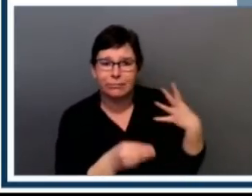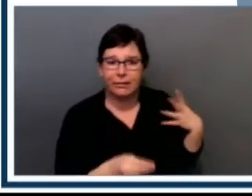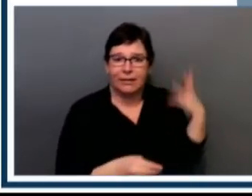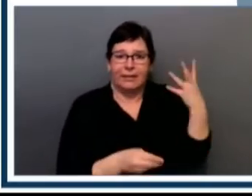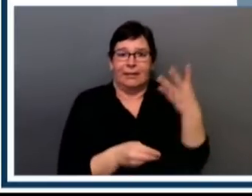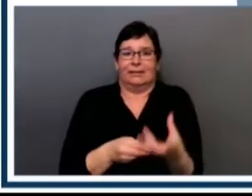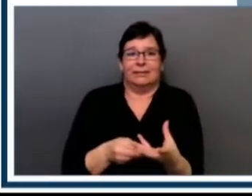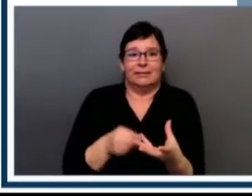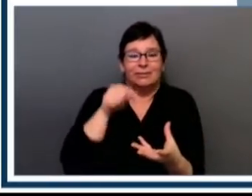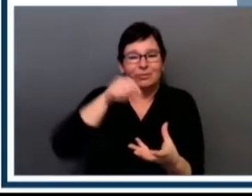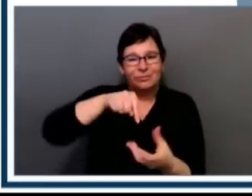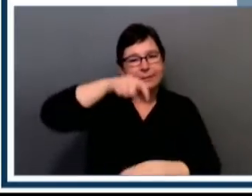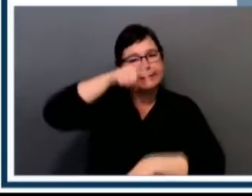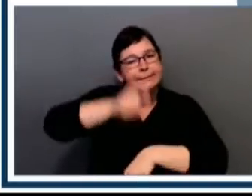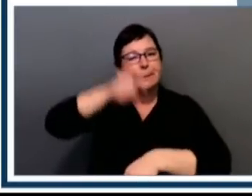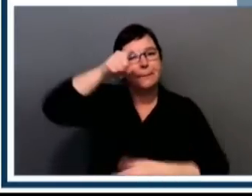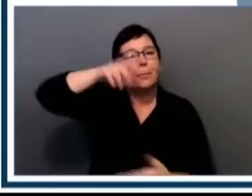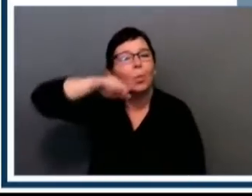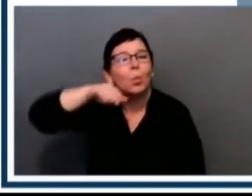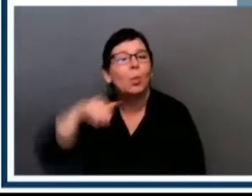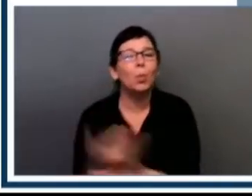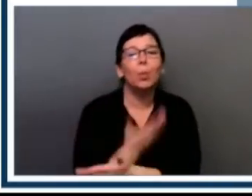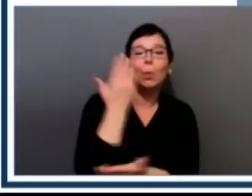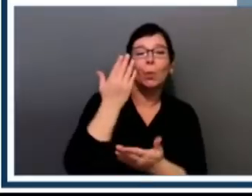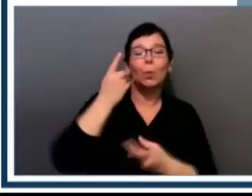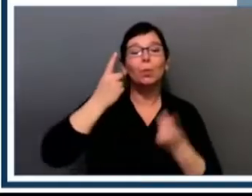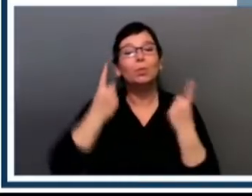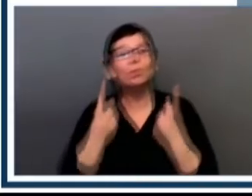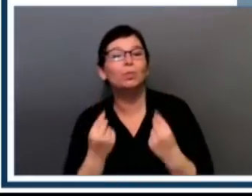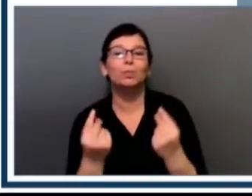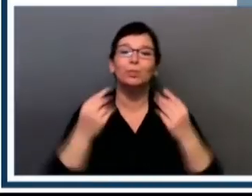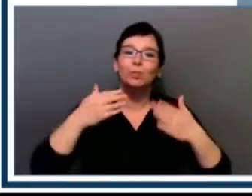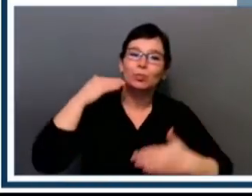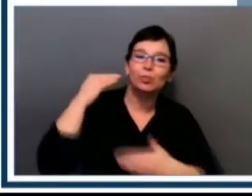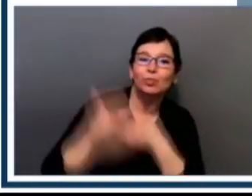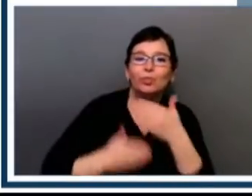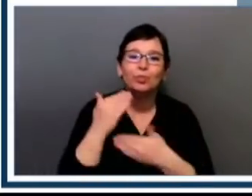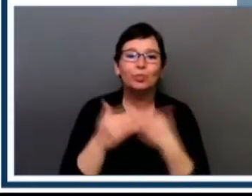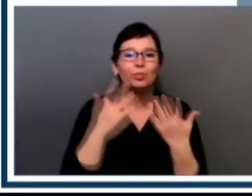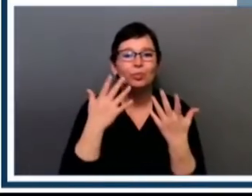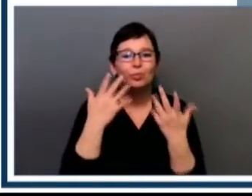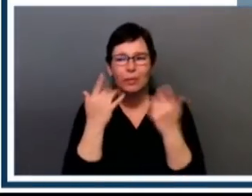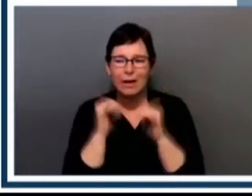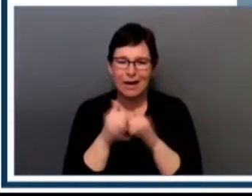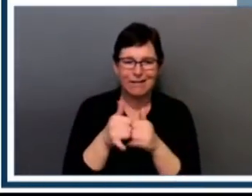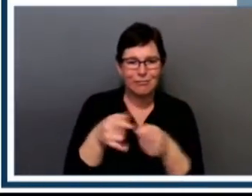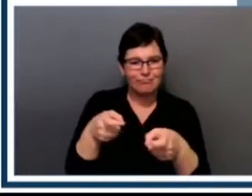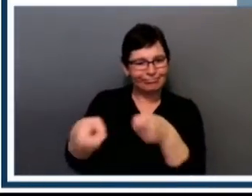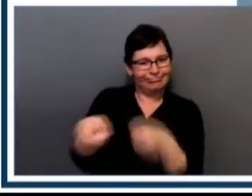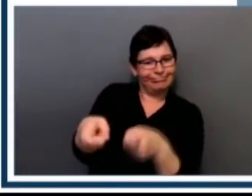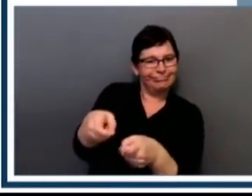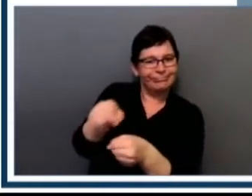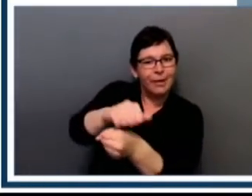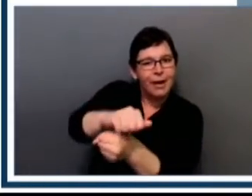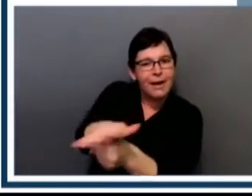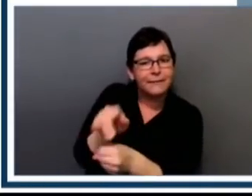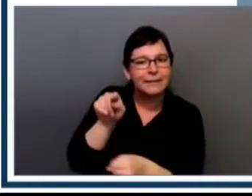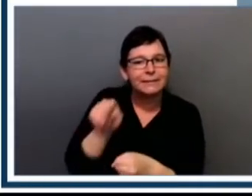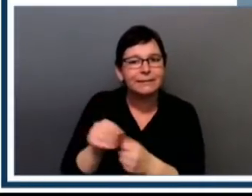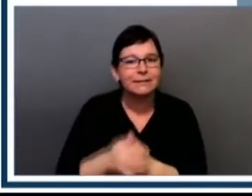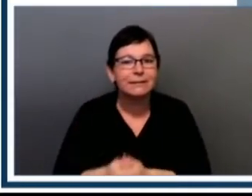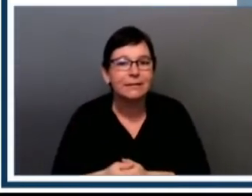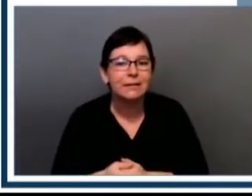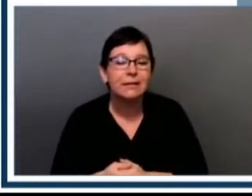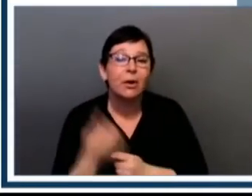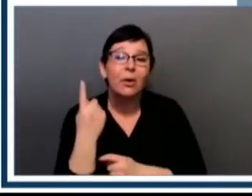helps us all get back to the people and places and things we love. And we can do that safely by keeping the same things front and center that